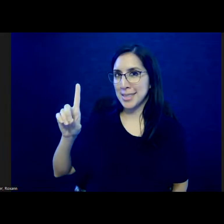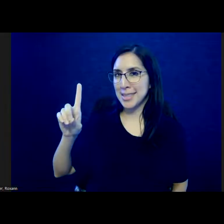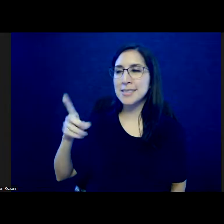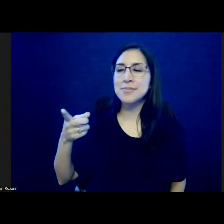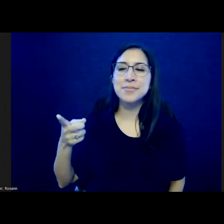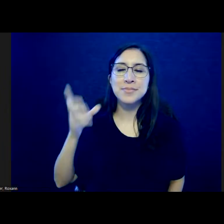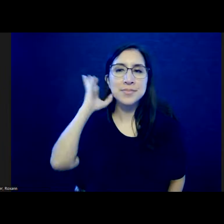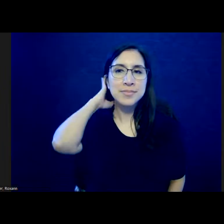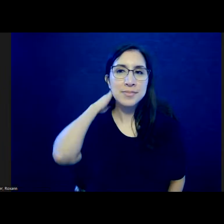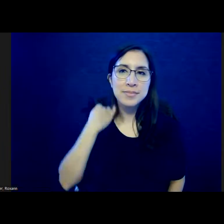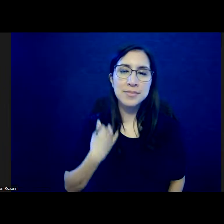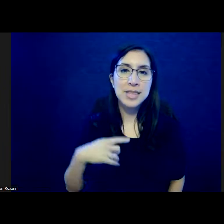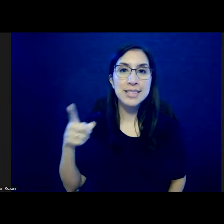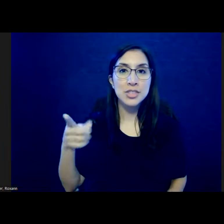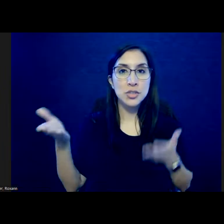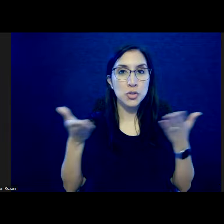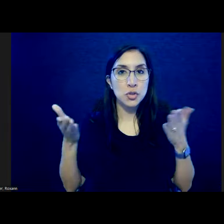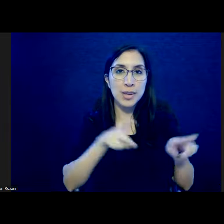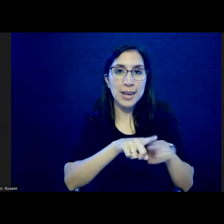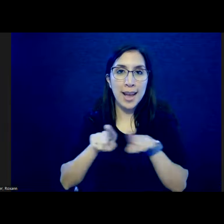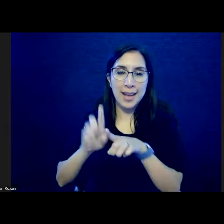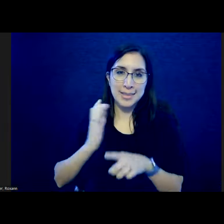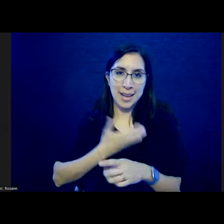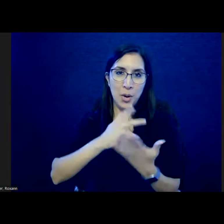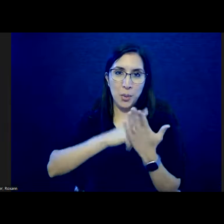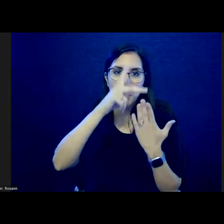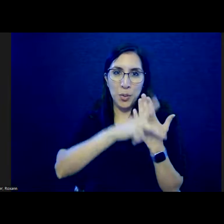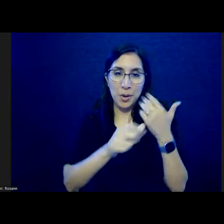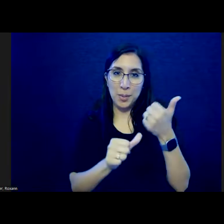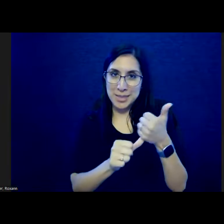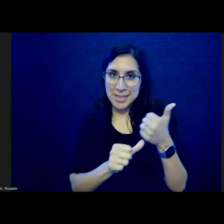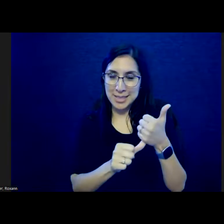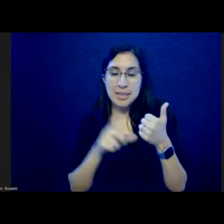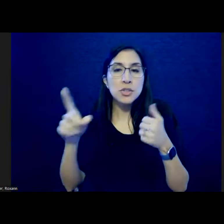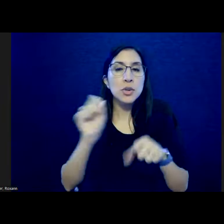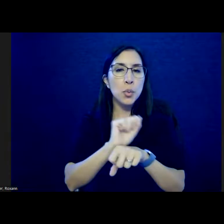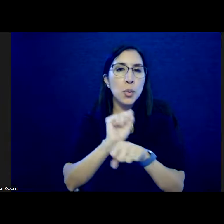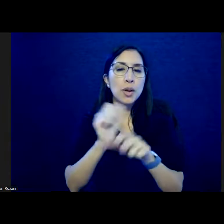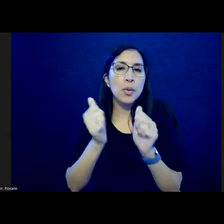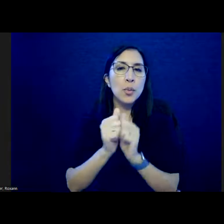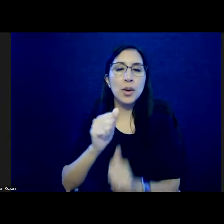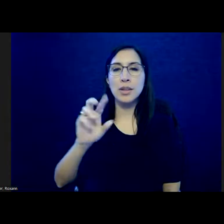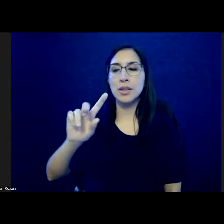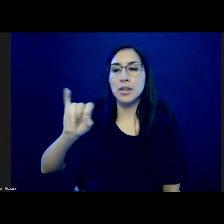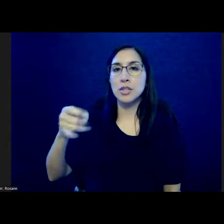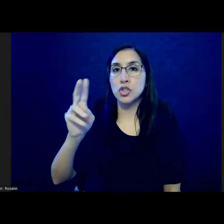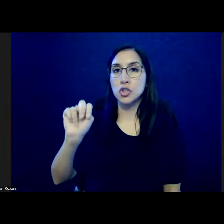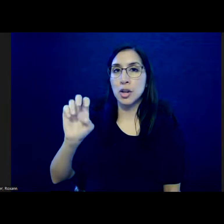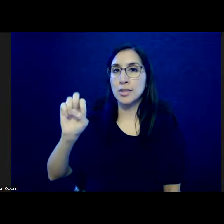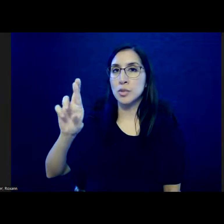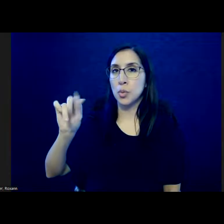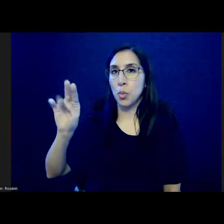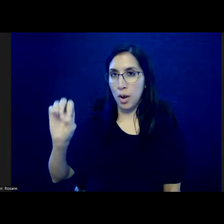She is serving as our program assistant and is working with John Serrano and Ray Herrera on